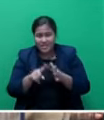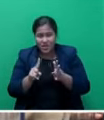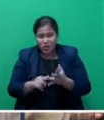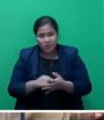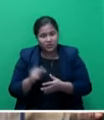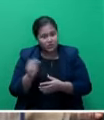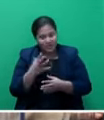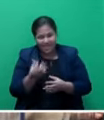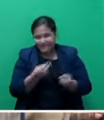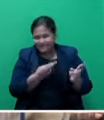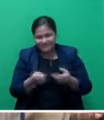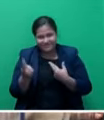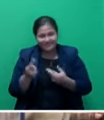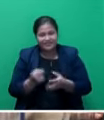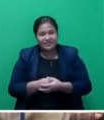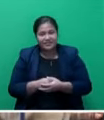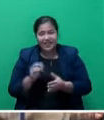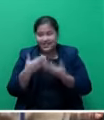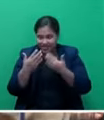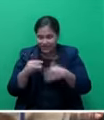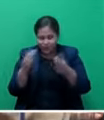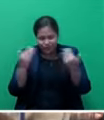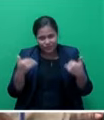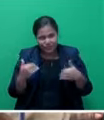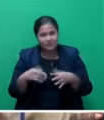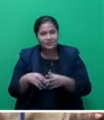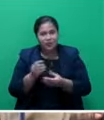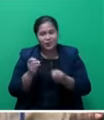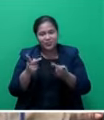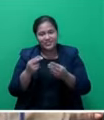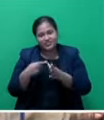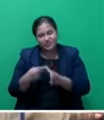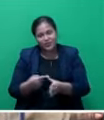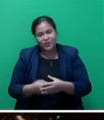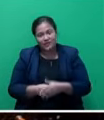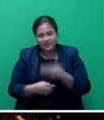our recommendations, and thank you, sir, for the opportunity to respond. Nasa Valim.